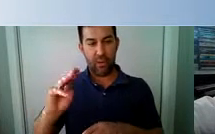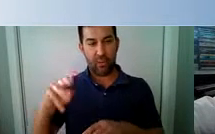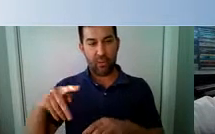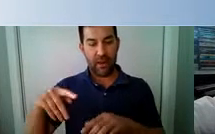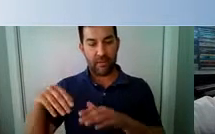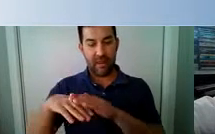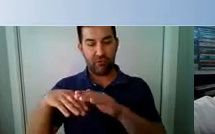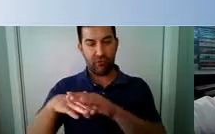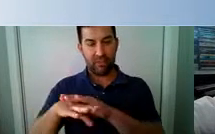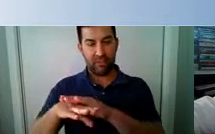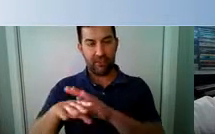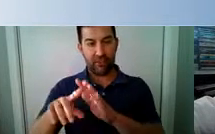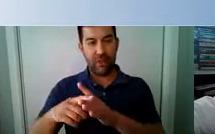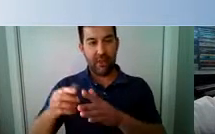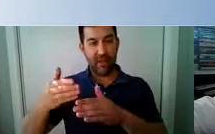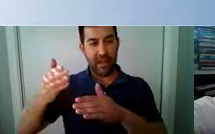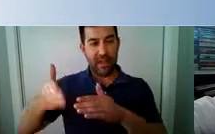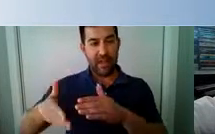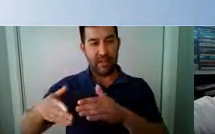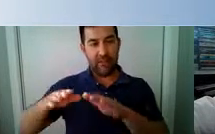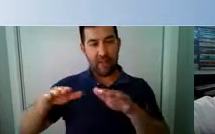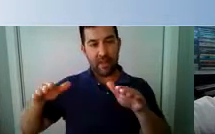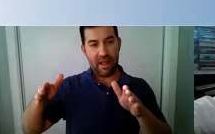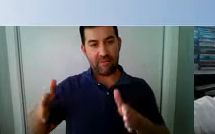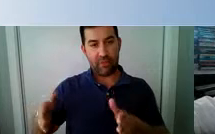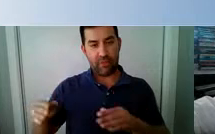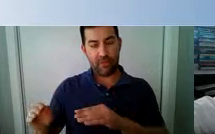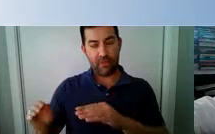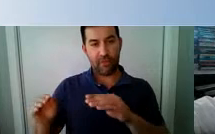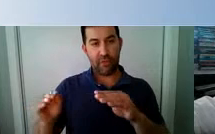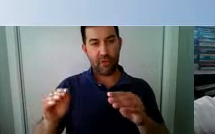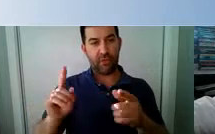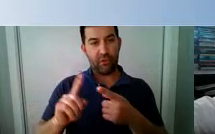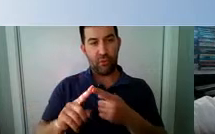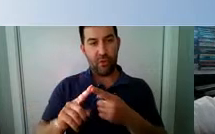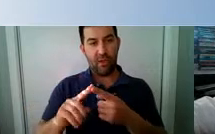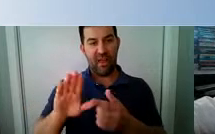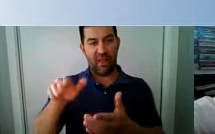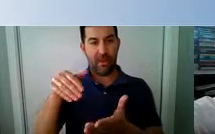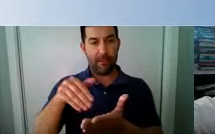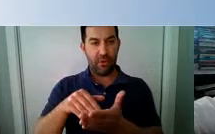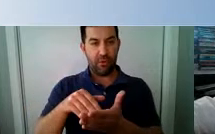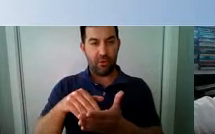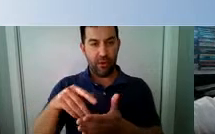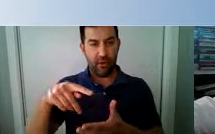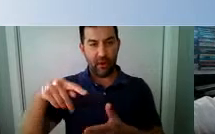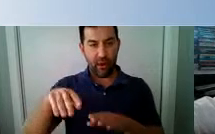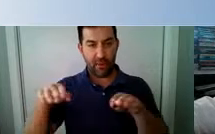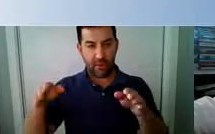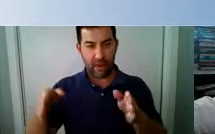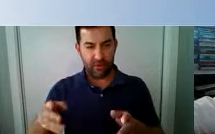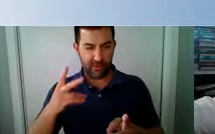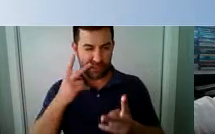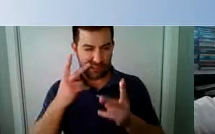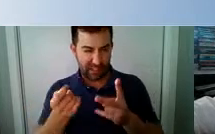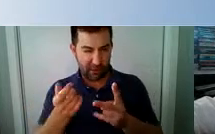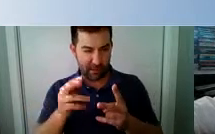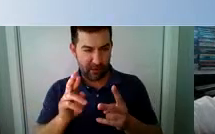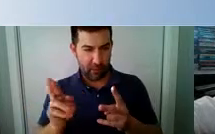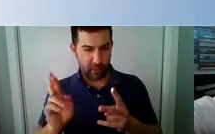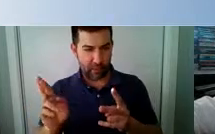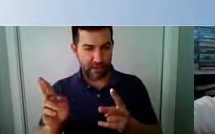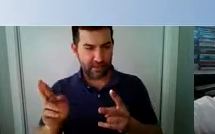the end of the platform, and it would be moved to the middle of the platform. So you can kind of see that off to the right-hand